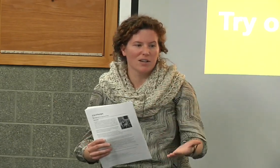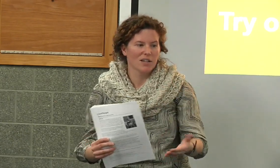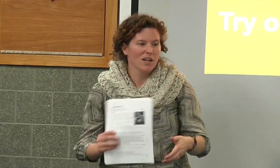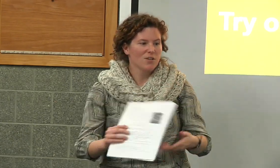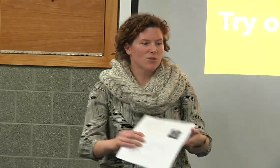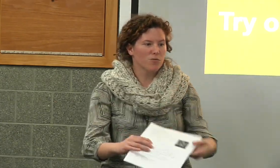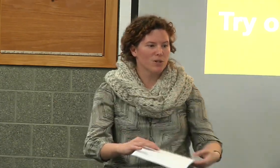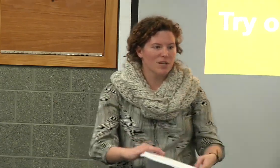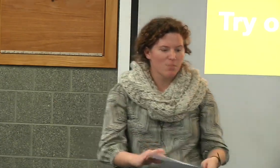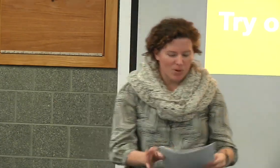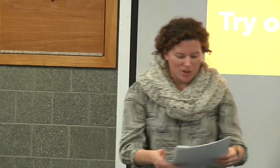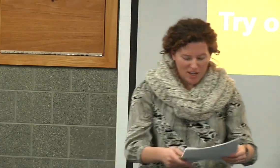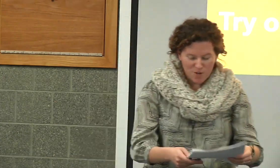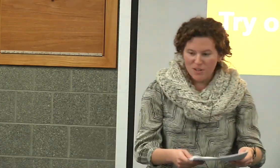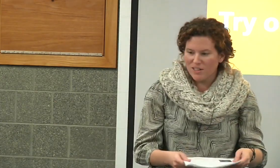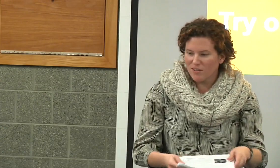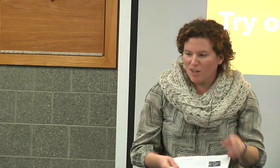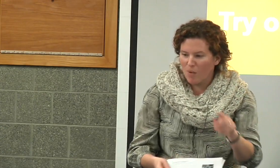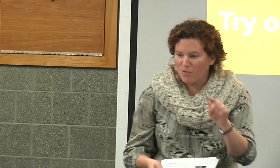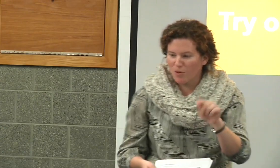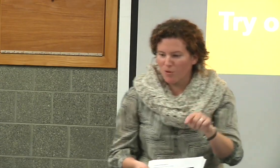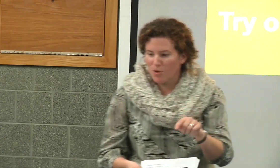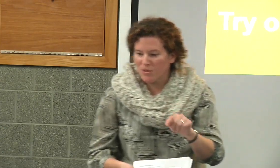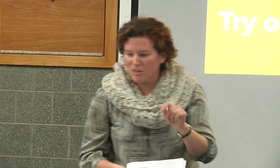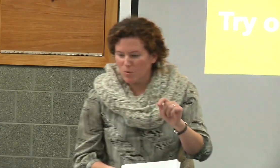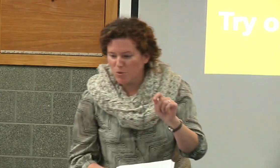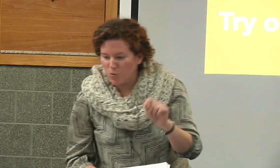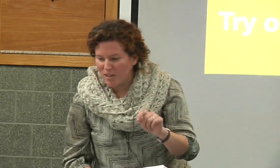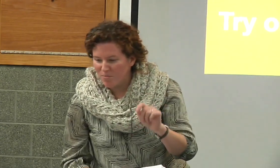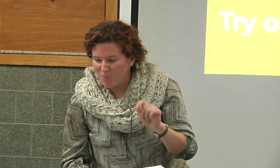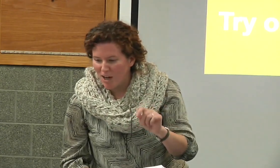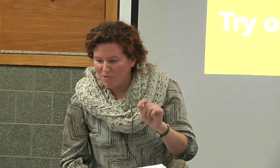case study. So for example, you can see at the top of your notes,